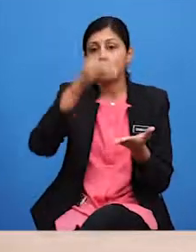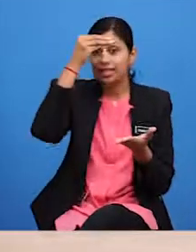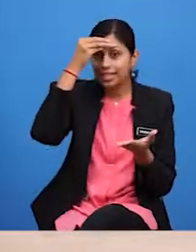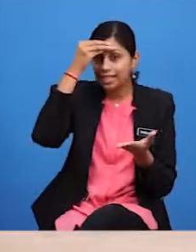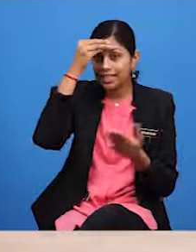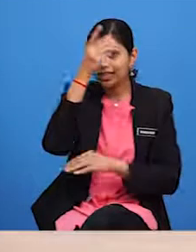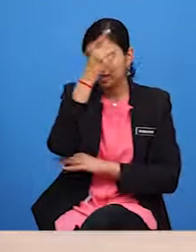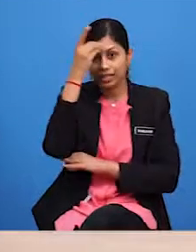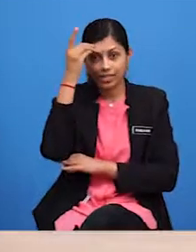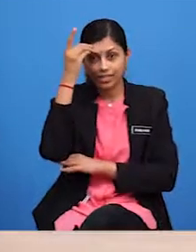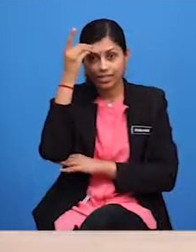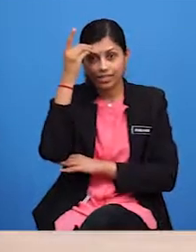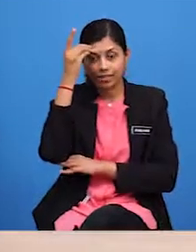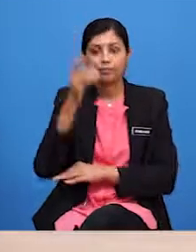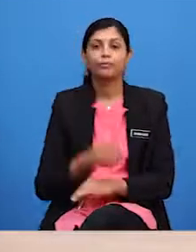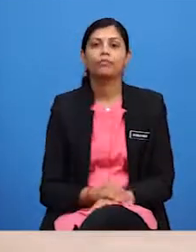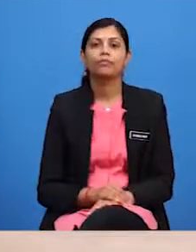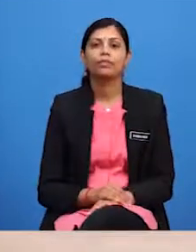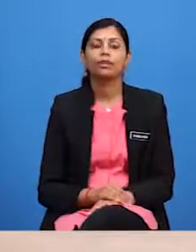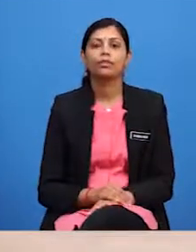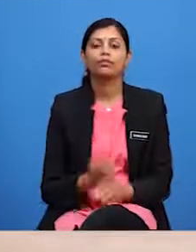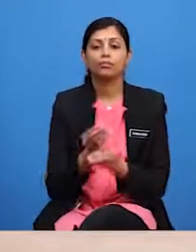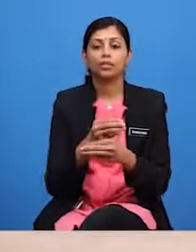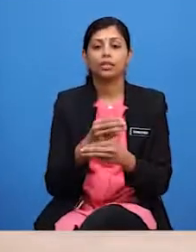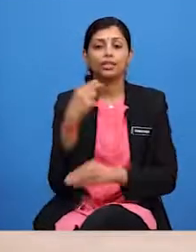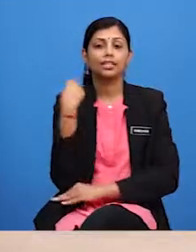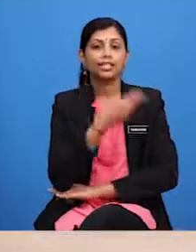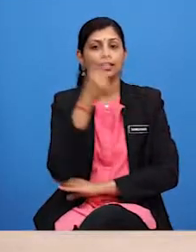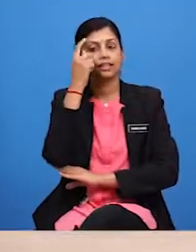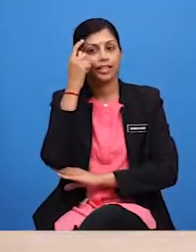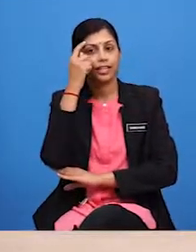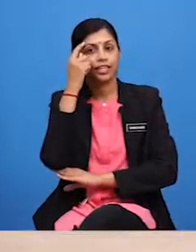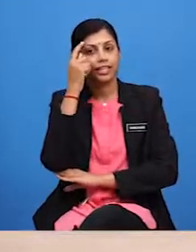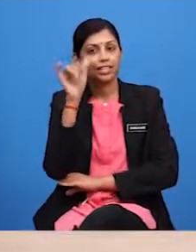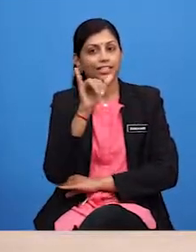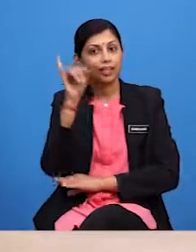and words in the text sent us those images.